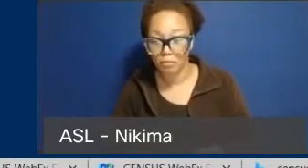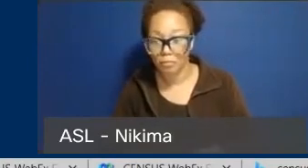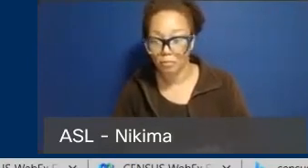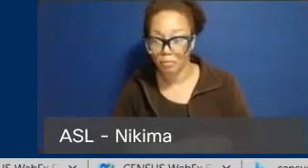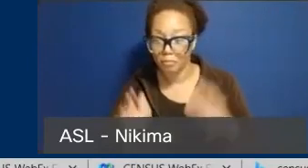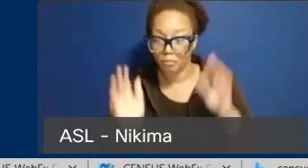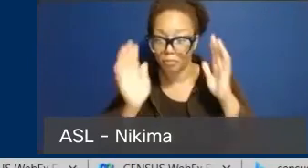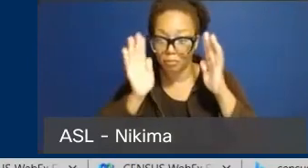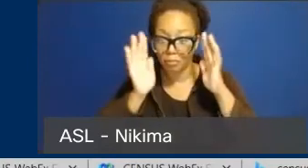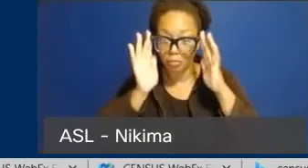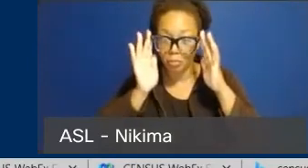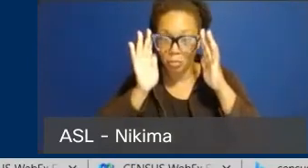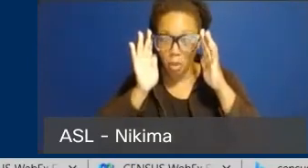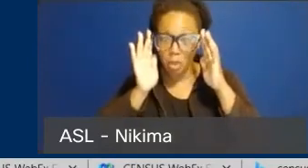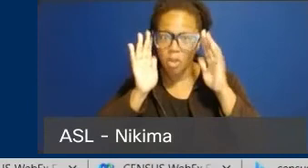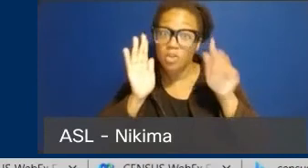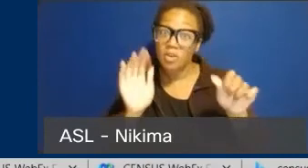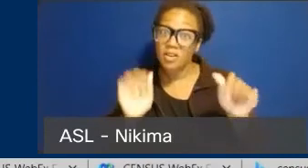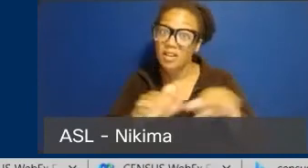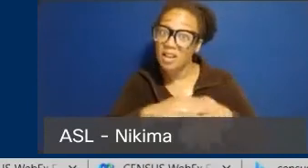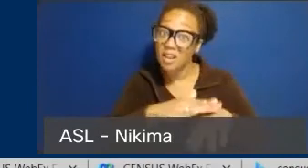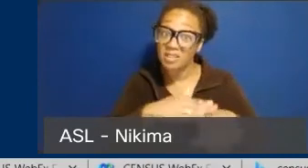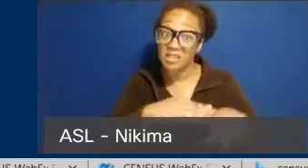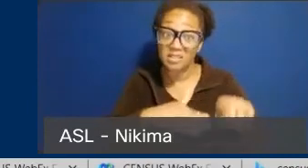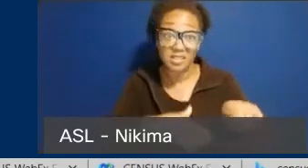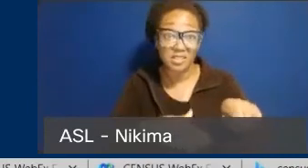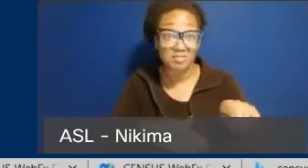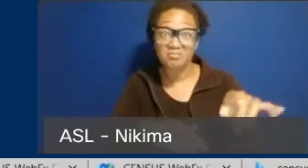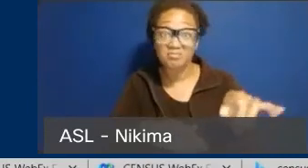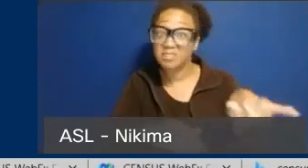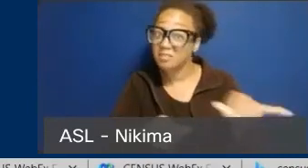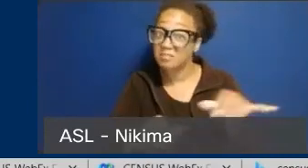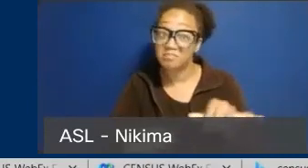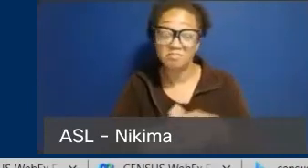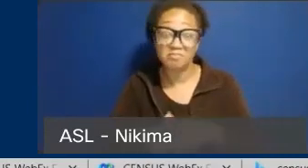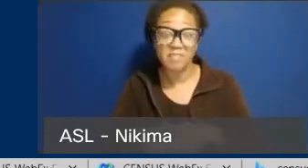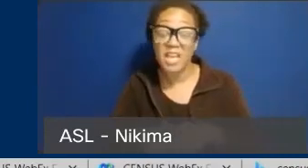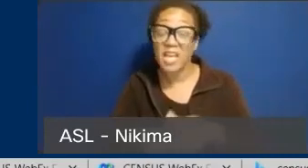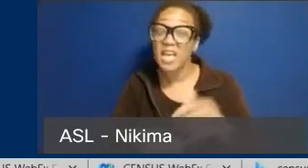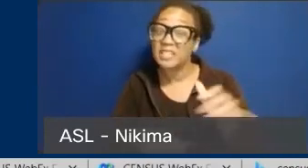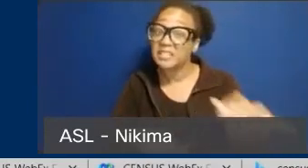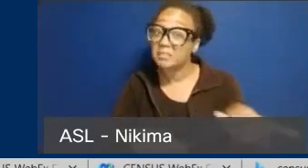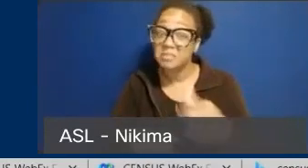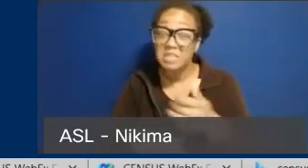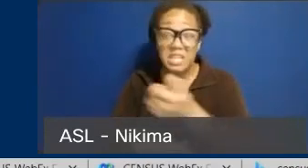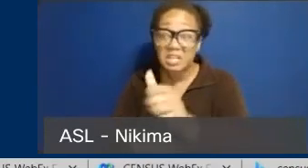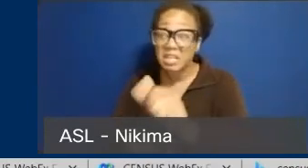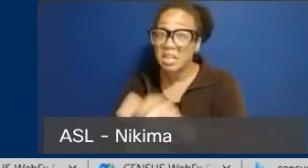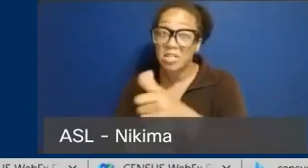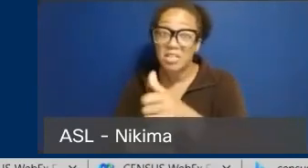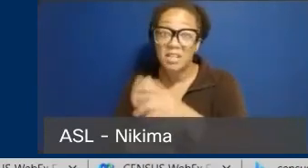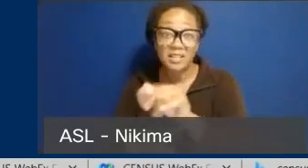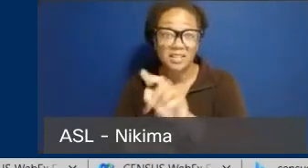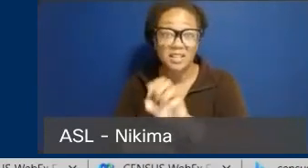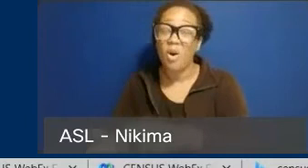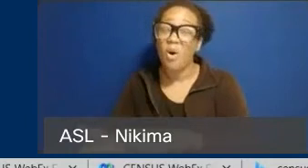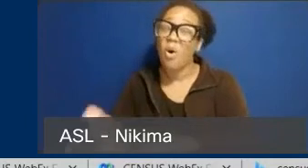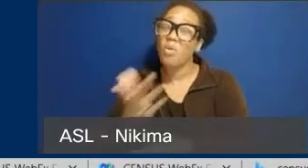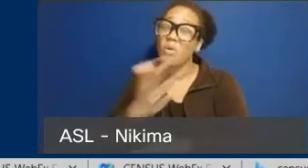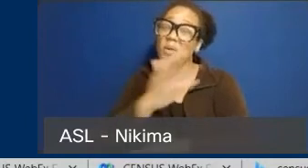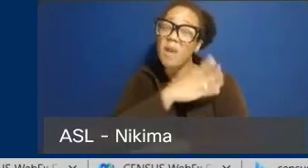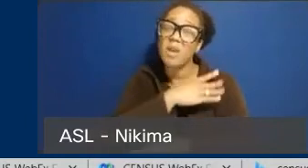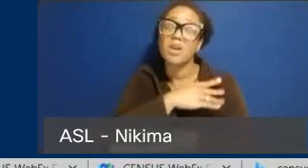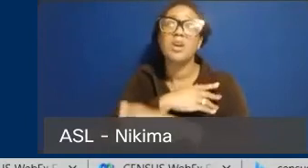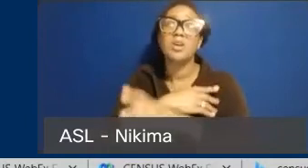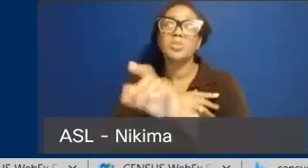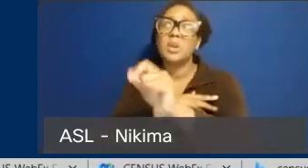And you can get this data, the same thing you can do. You can get any data back all the way to, from 2019